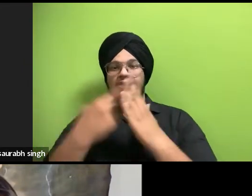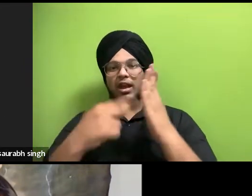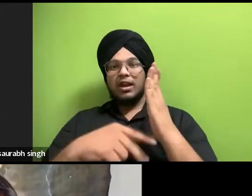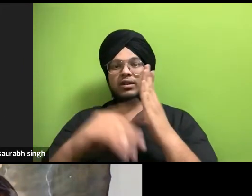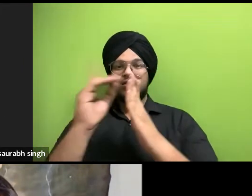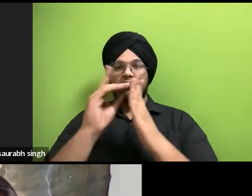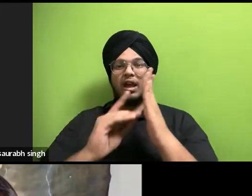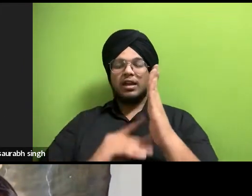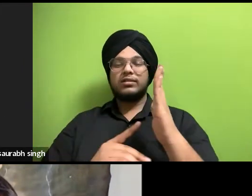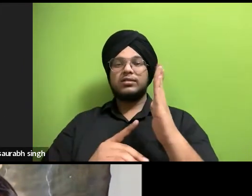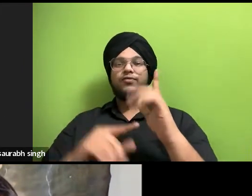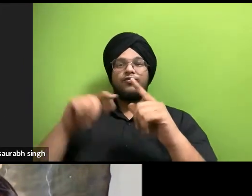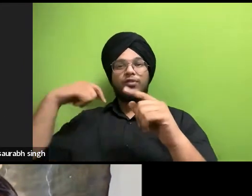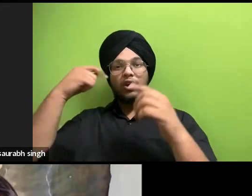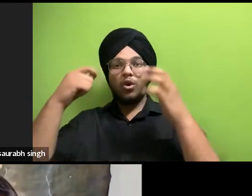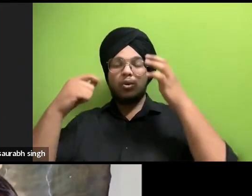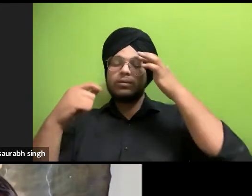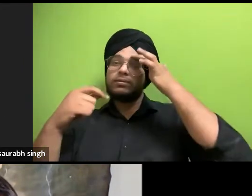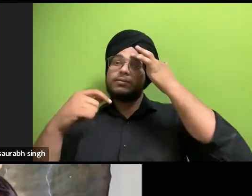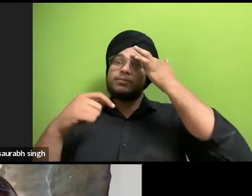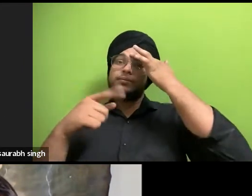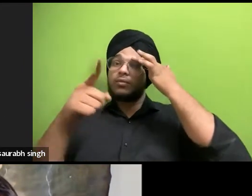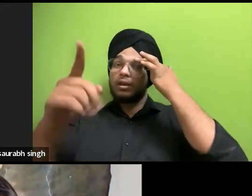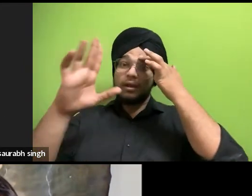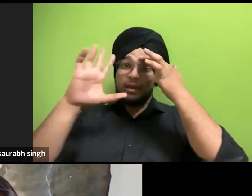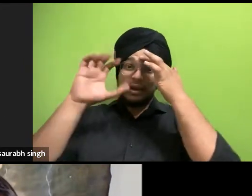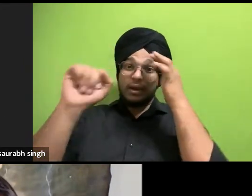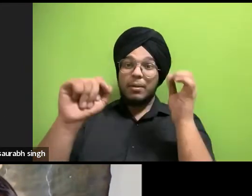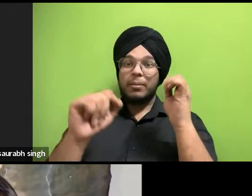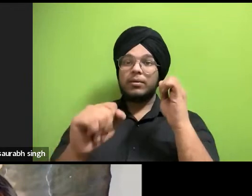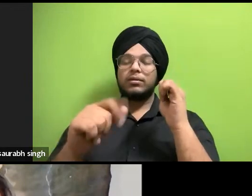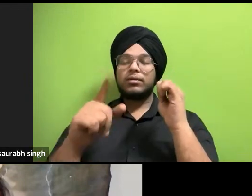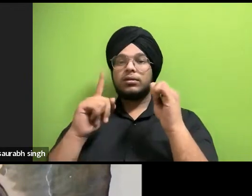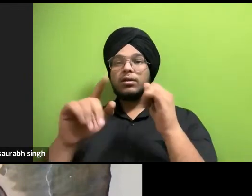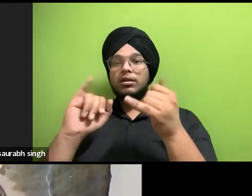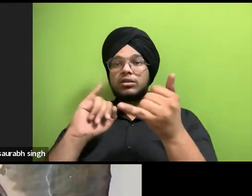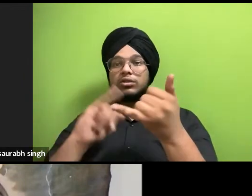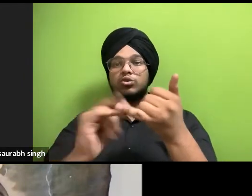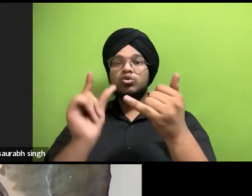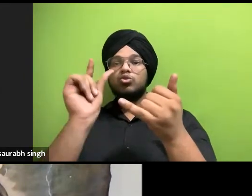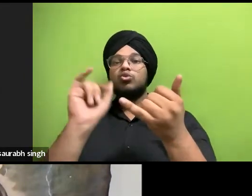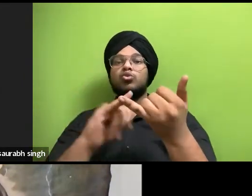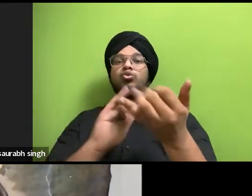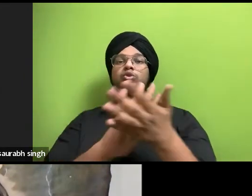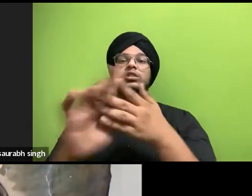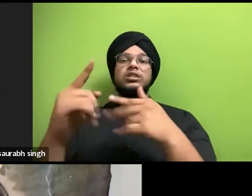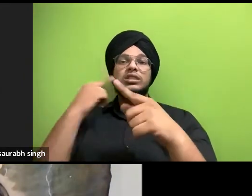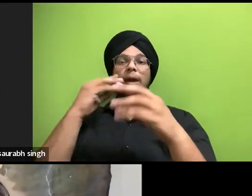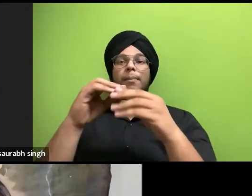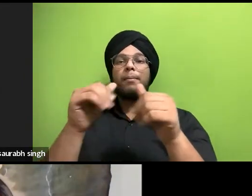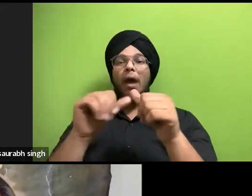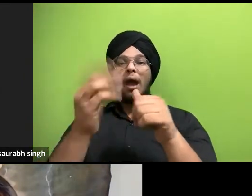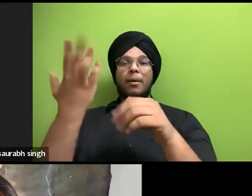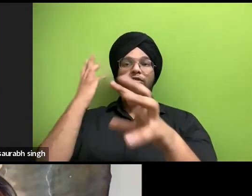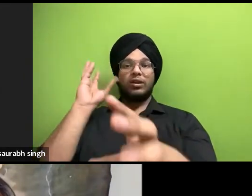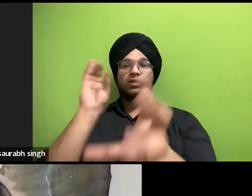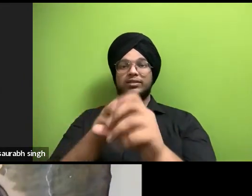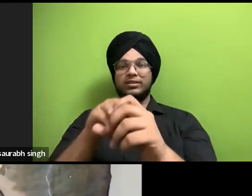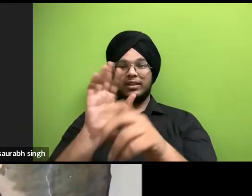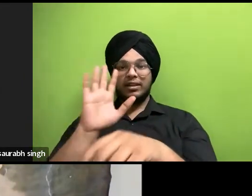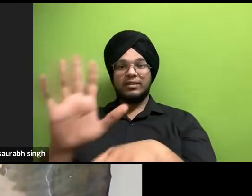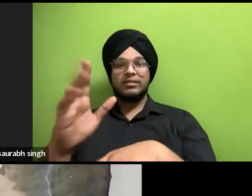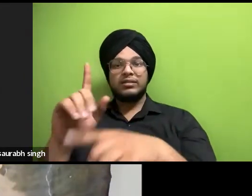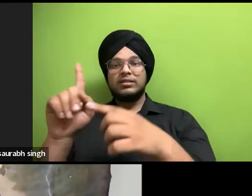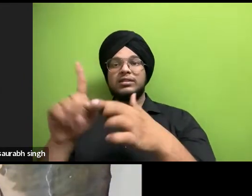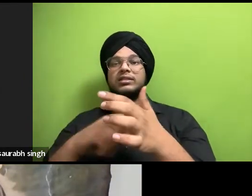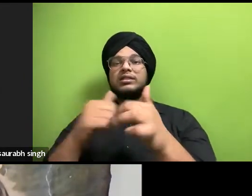visual arts. And Suhanya, I remember this incredible sushi bar that is part of the display in those galleries. You know, Yes. the Japanese